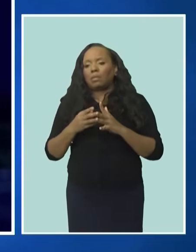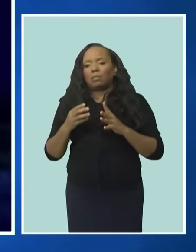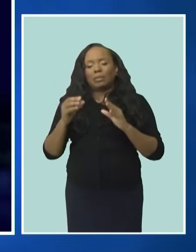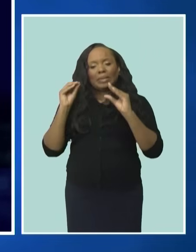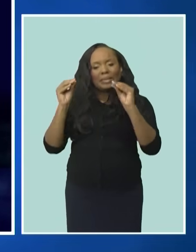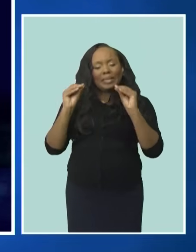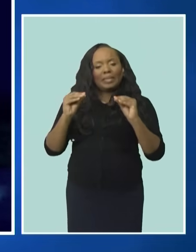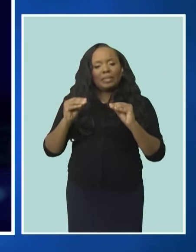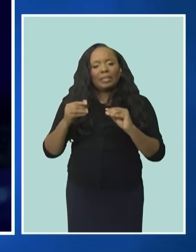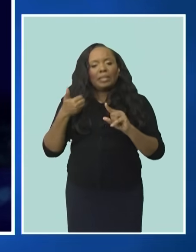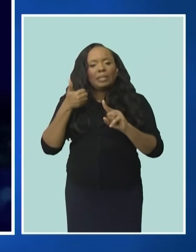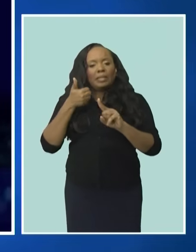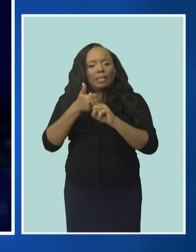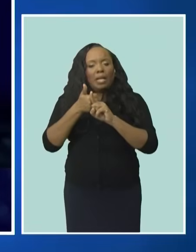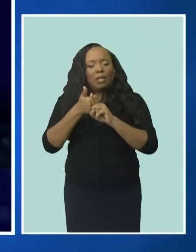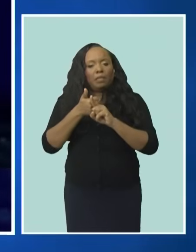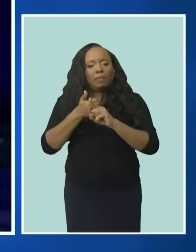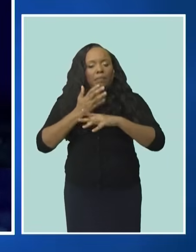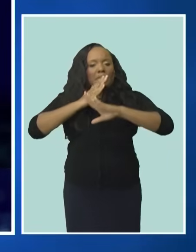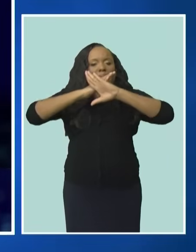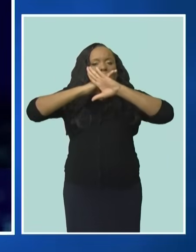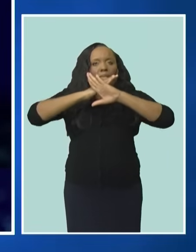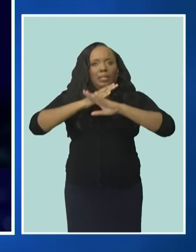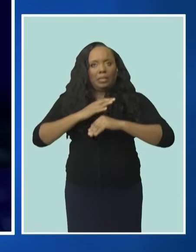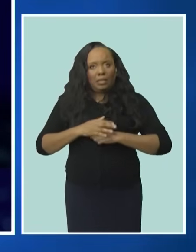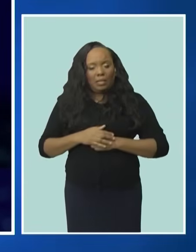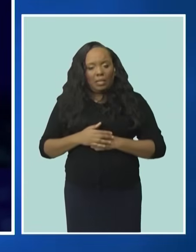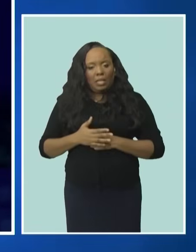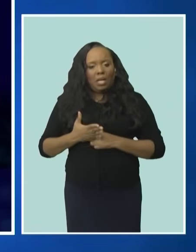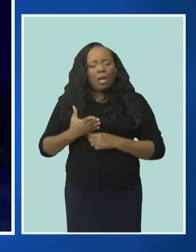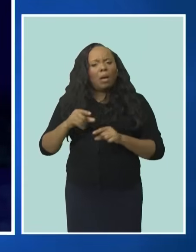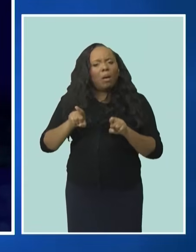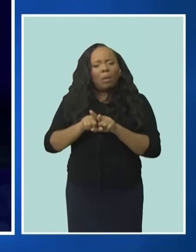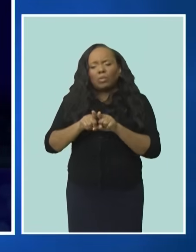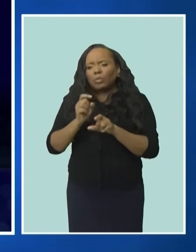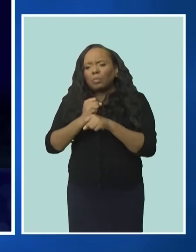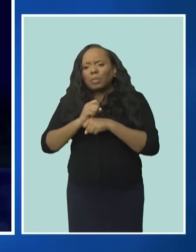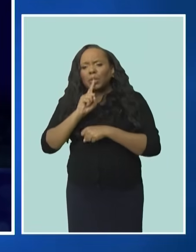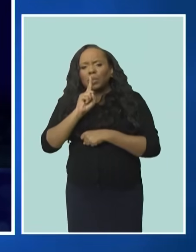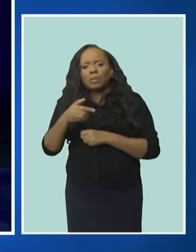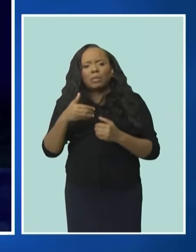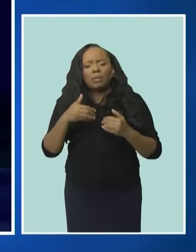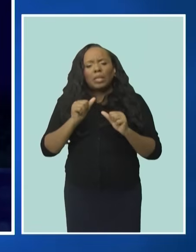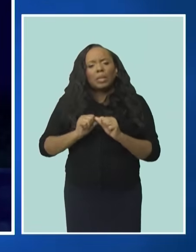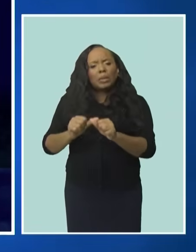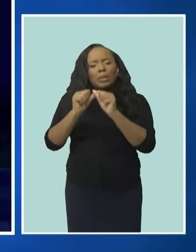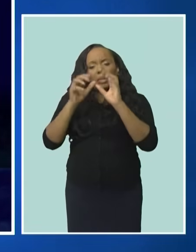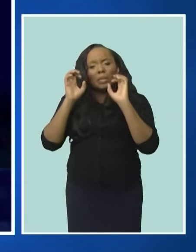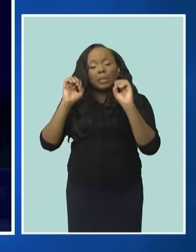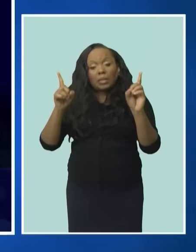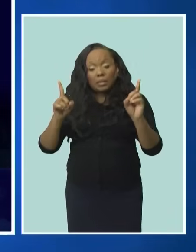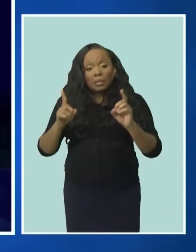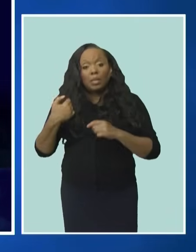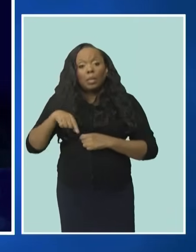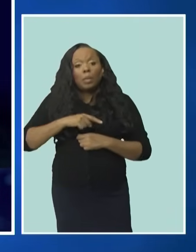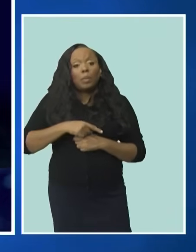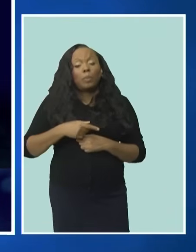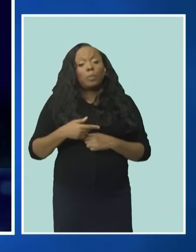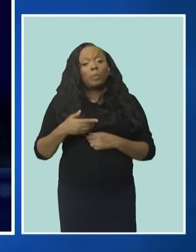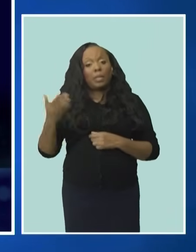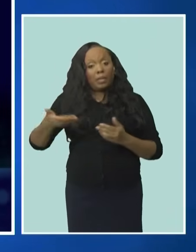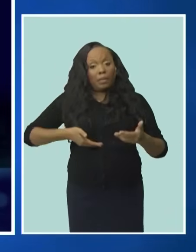webinars, both eligible for continuing education credits. BNA invites all